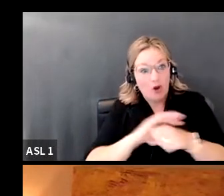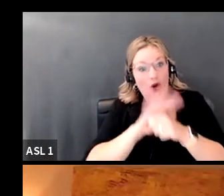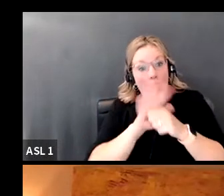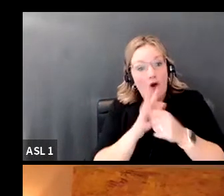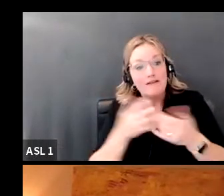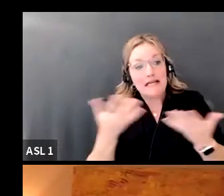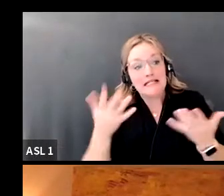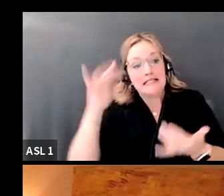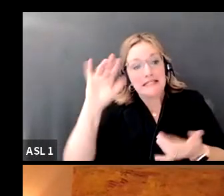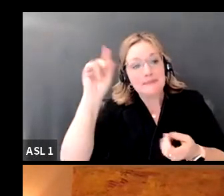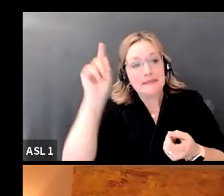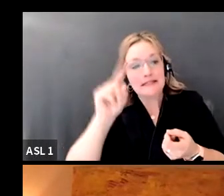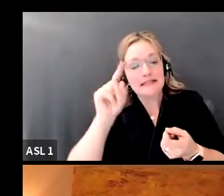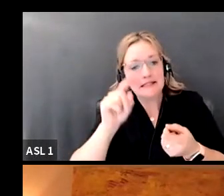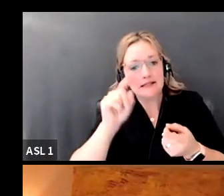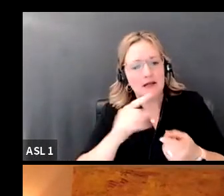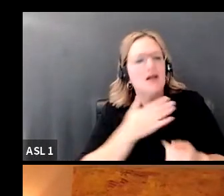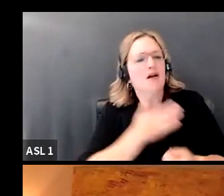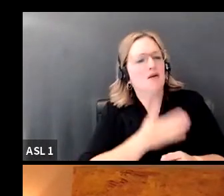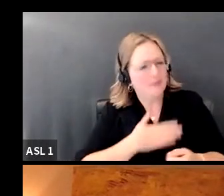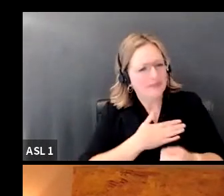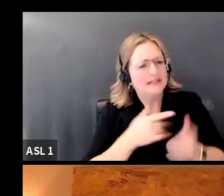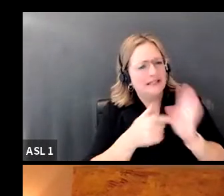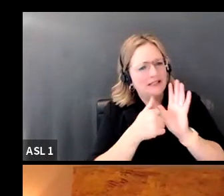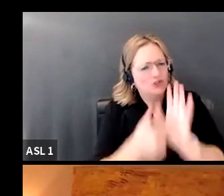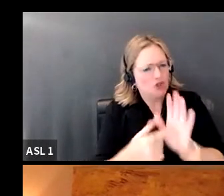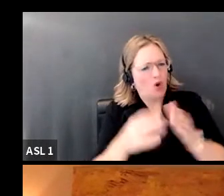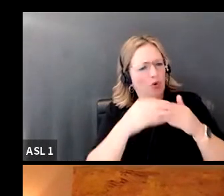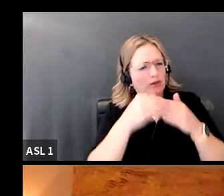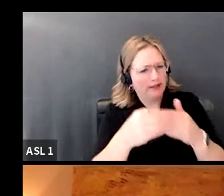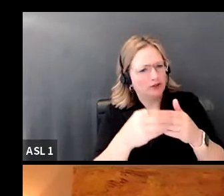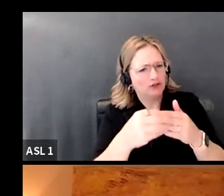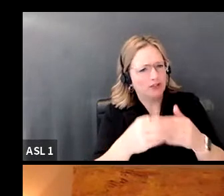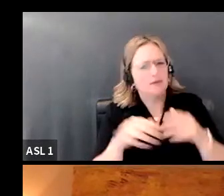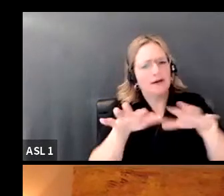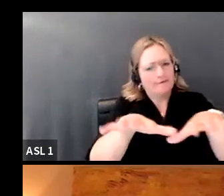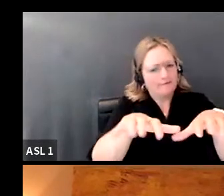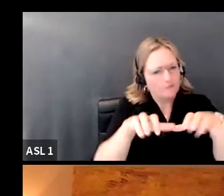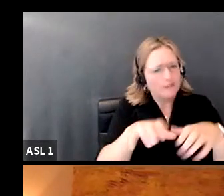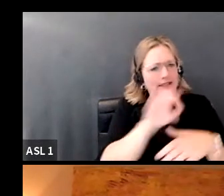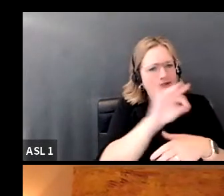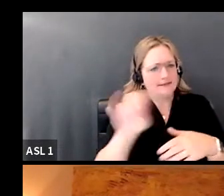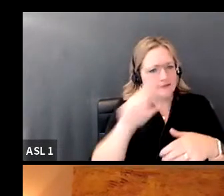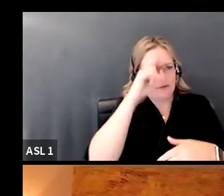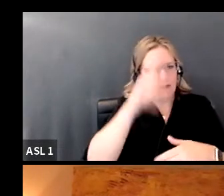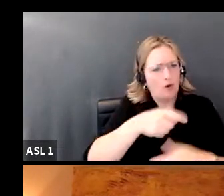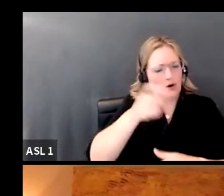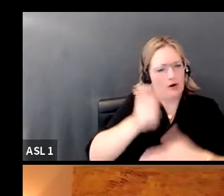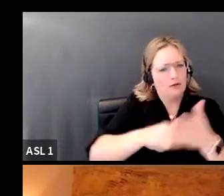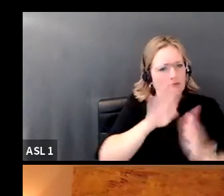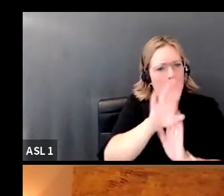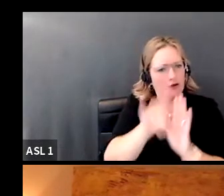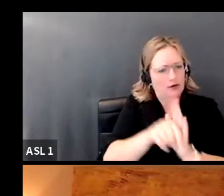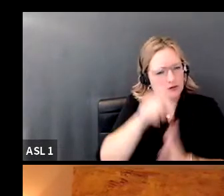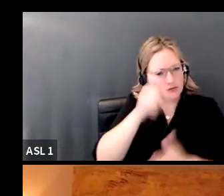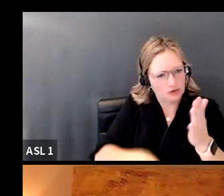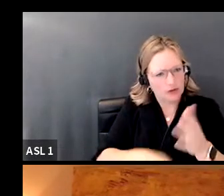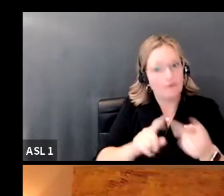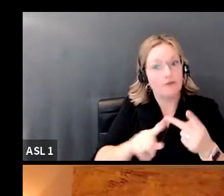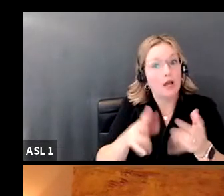leadership in extending the moratorium on fees for background checks for volunteers indefinitely including fees for vulnerable record